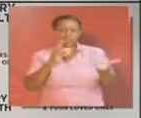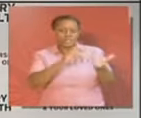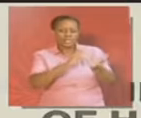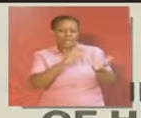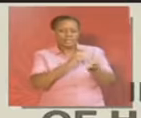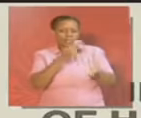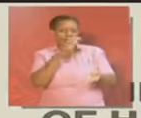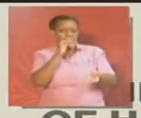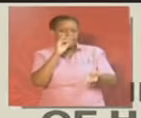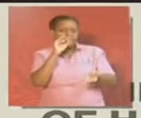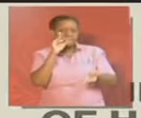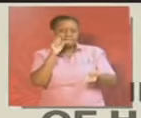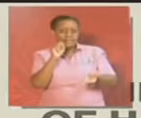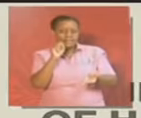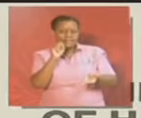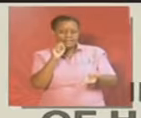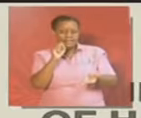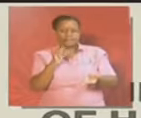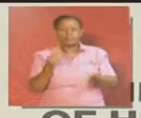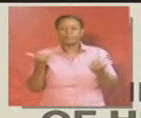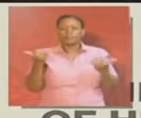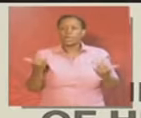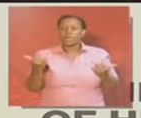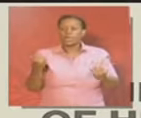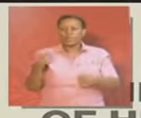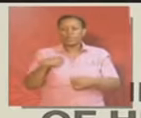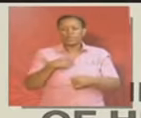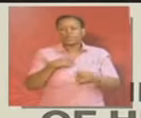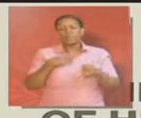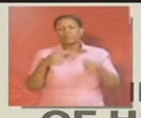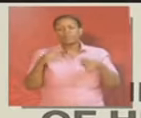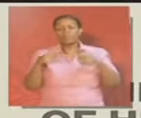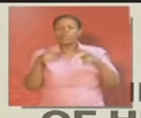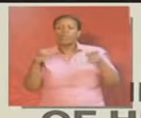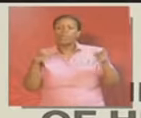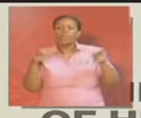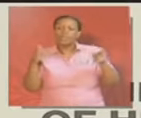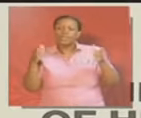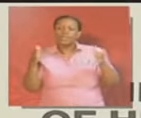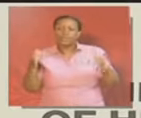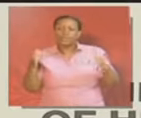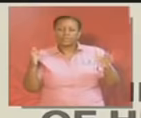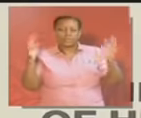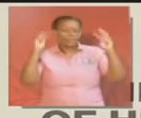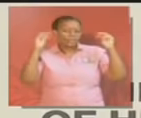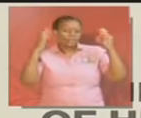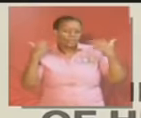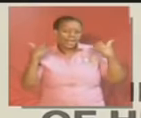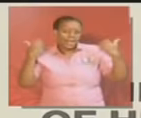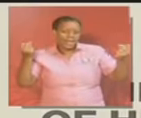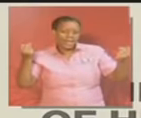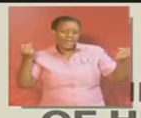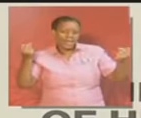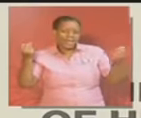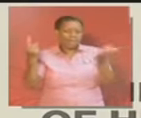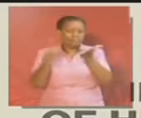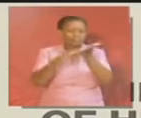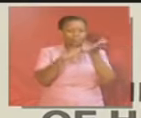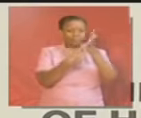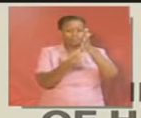GIS manager at the Ministry of Health, Mr. Siram Singh, who will talk about some of the technology that's applied to help